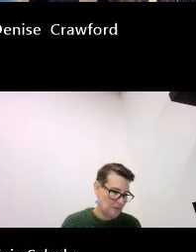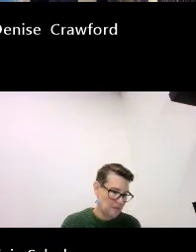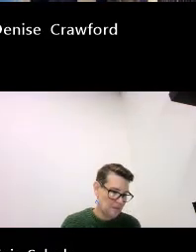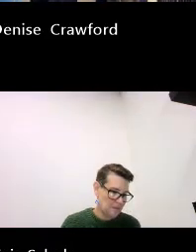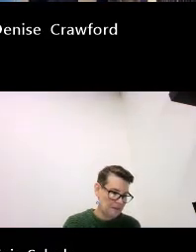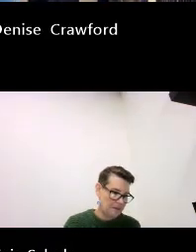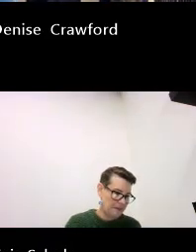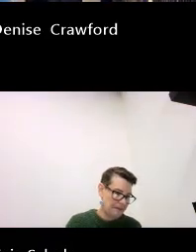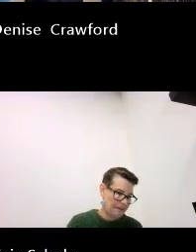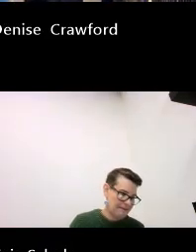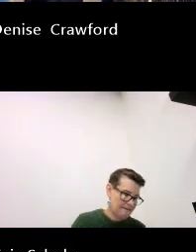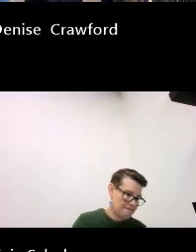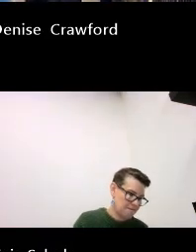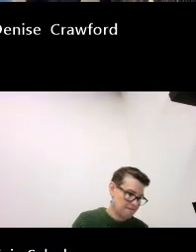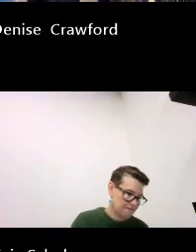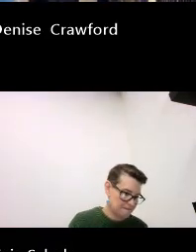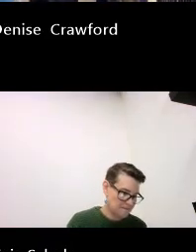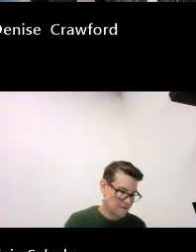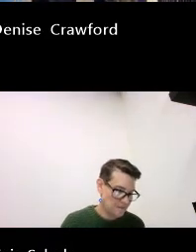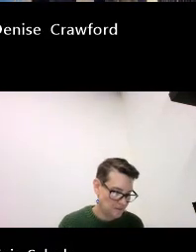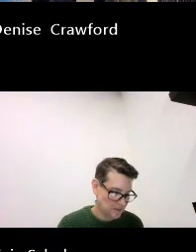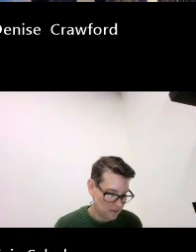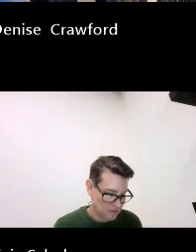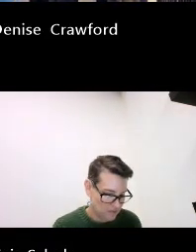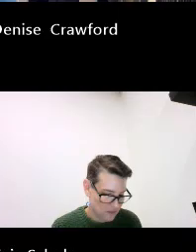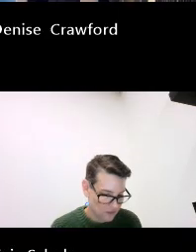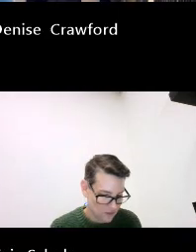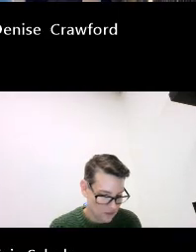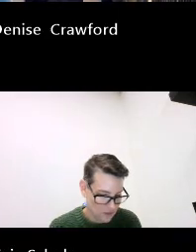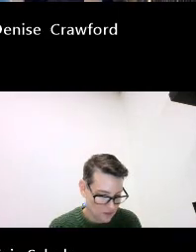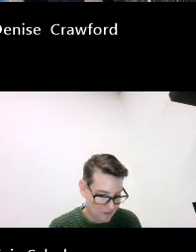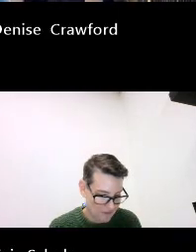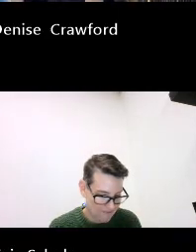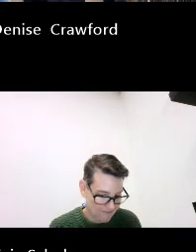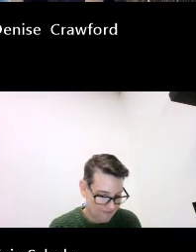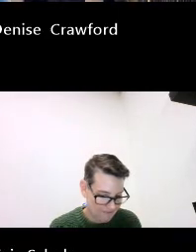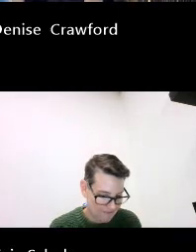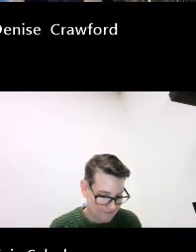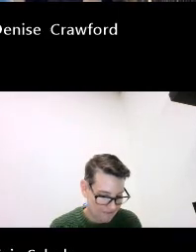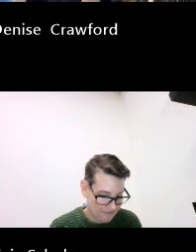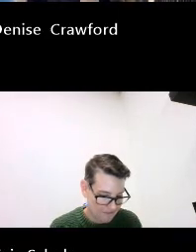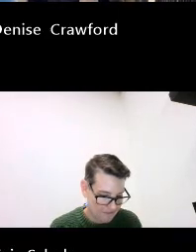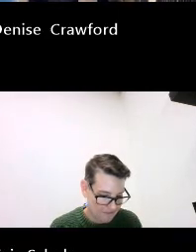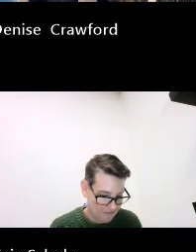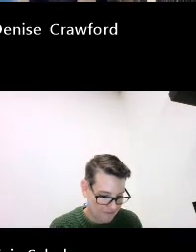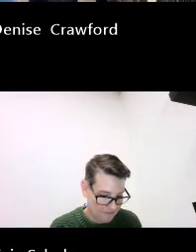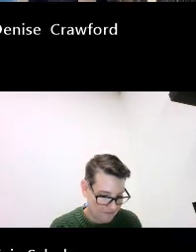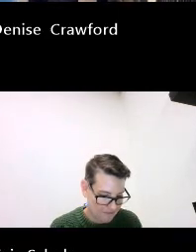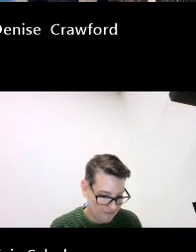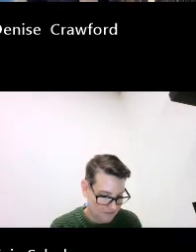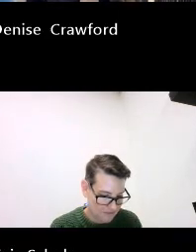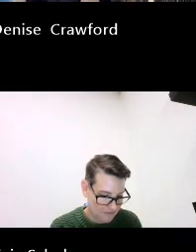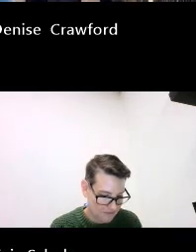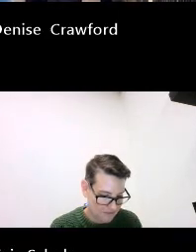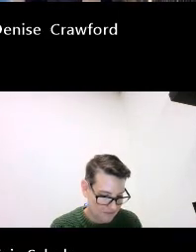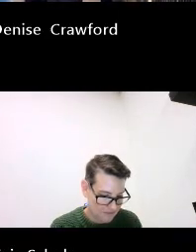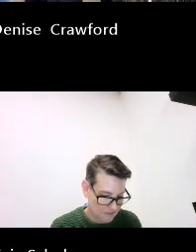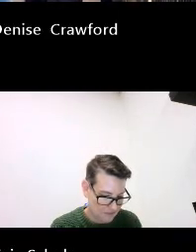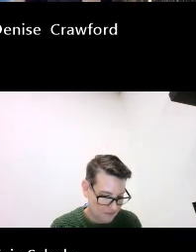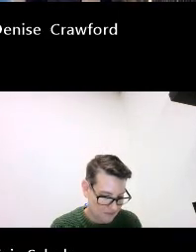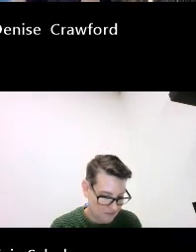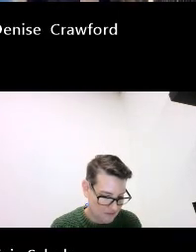from various places. They're going to come from billing guidelines out of CMS. They're going to come from state rules. They're going to come from the